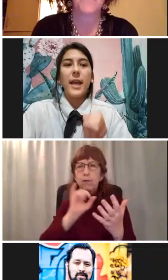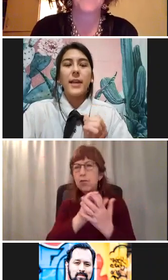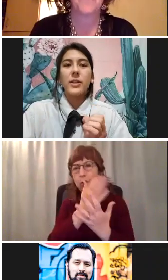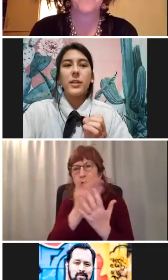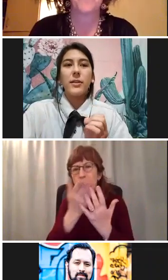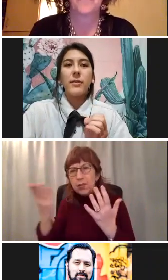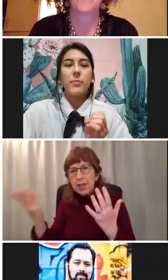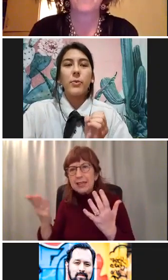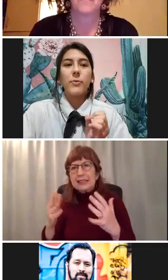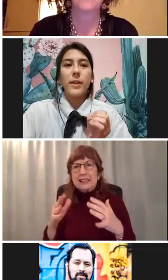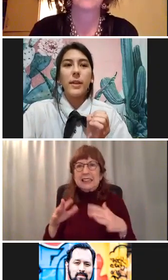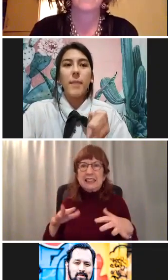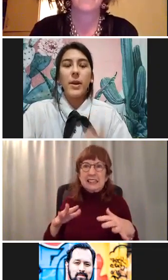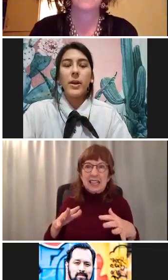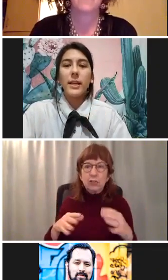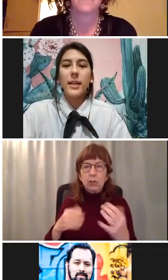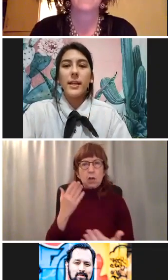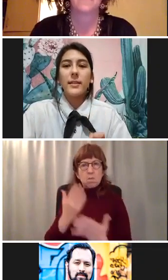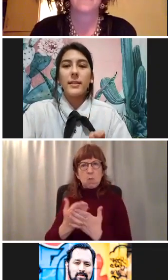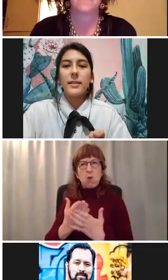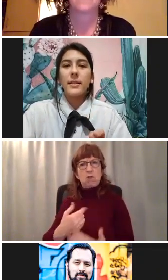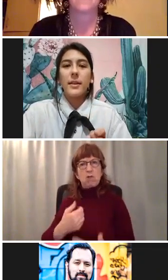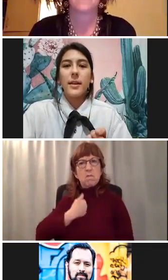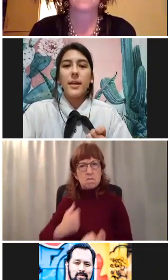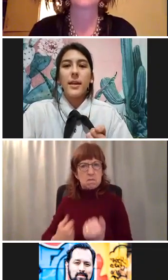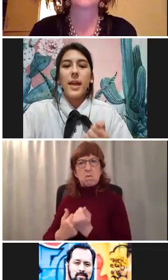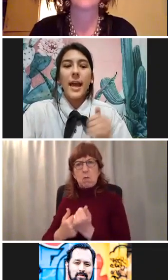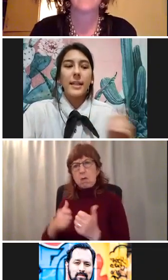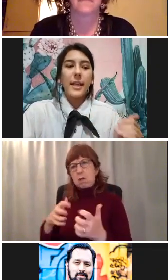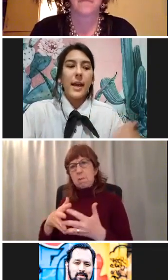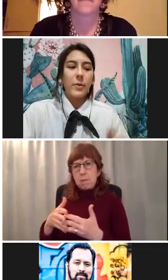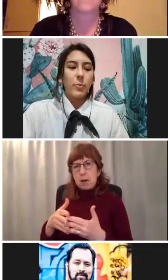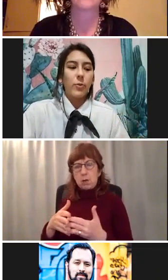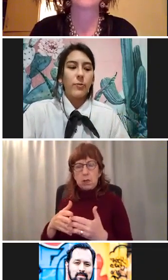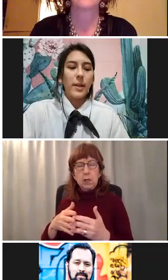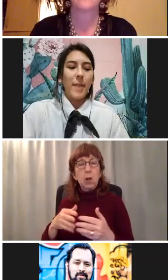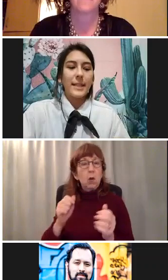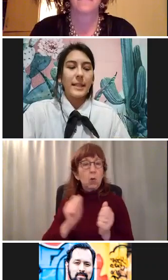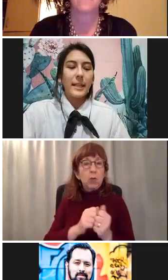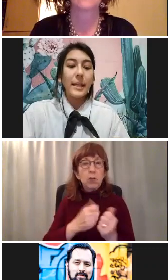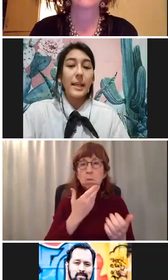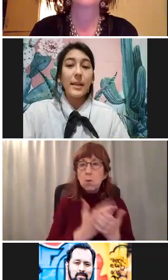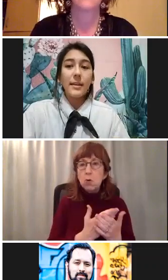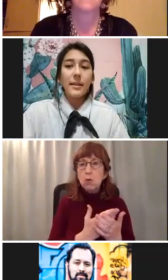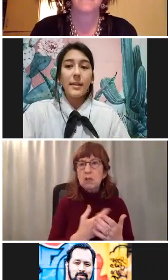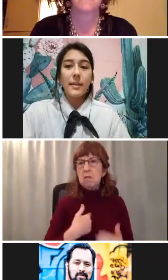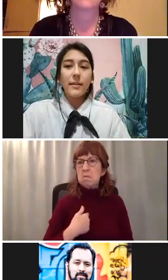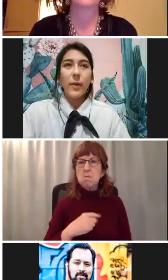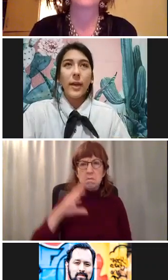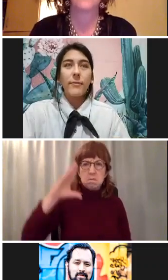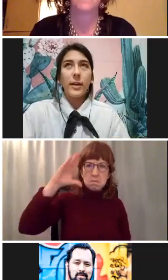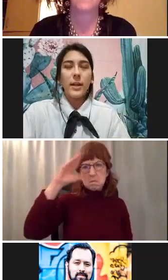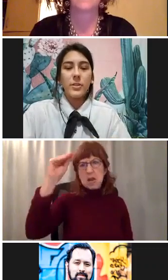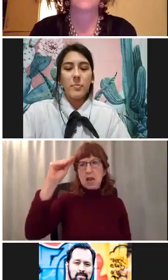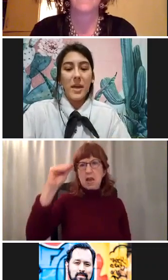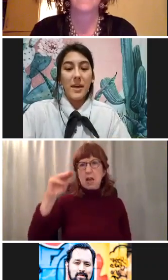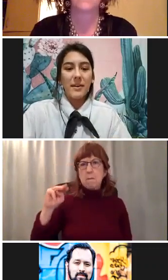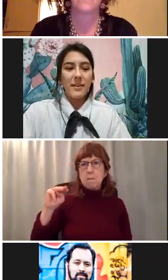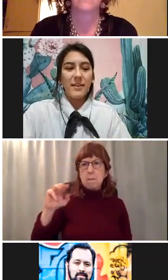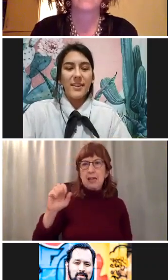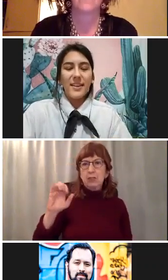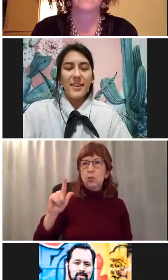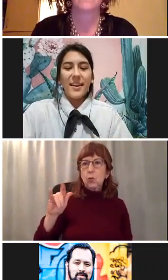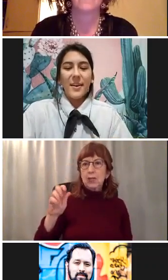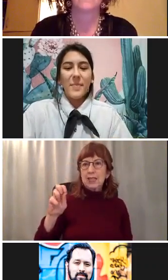context of tension, proving Americanness, hand in hand with proving masculinity, right? For an Asian